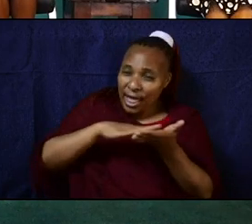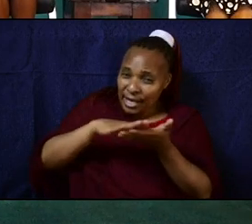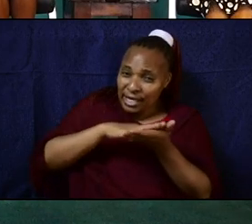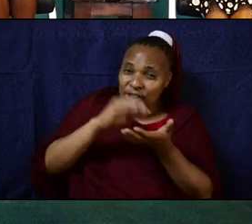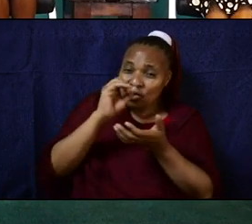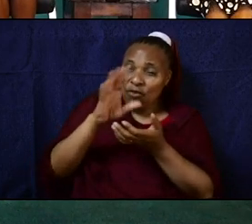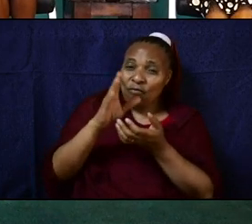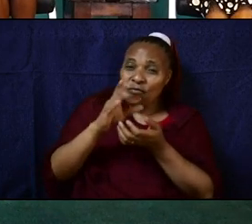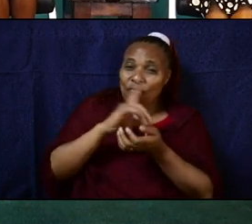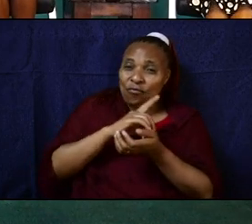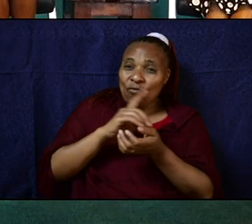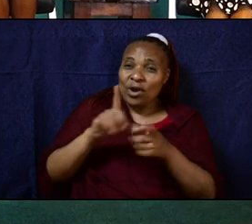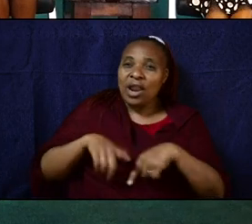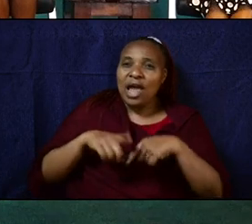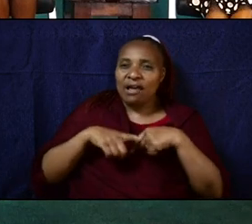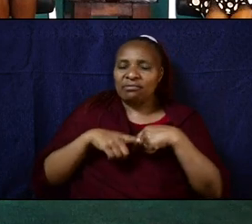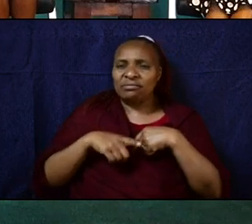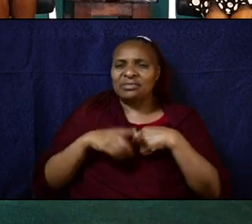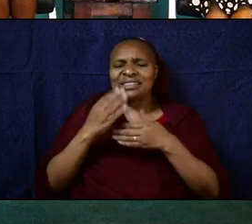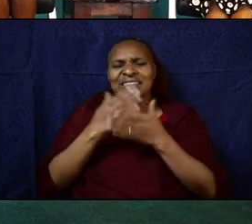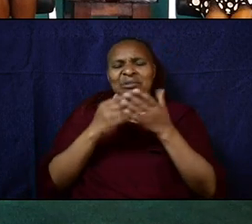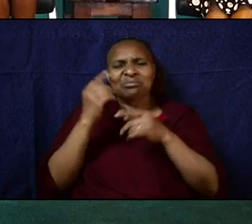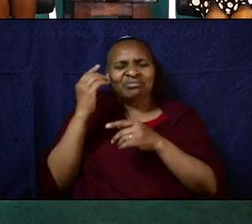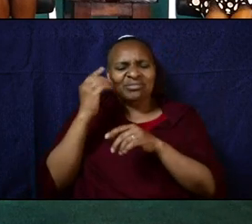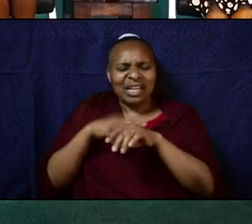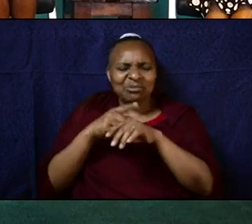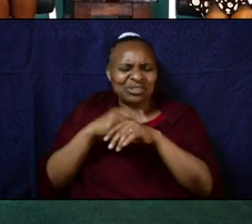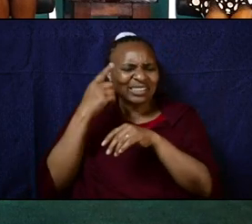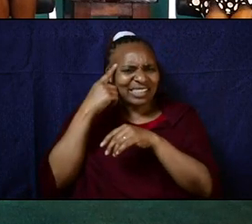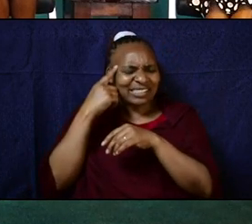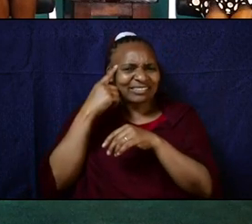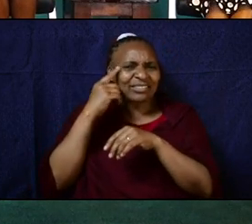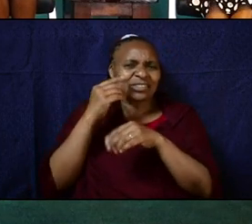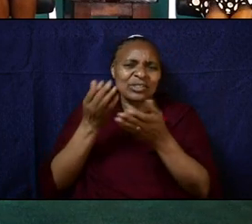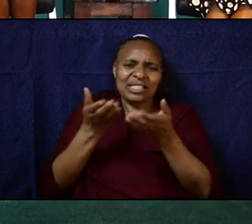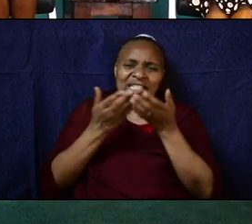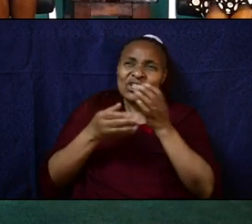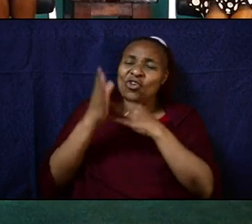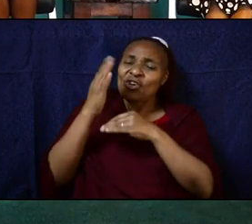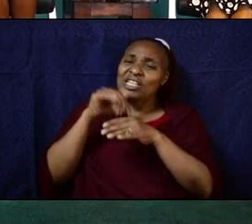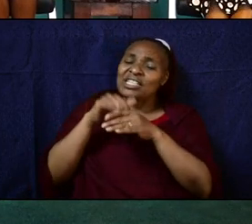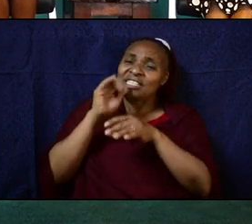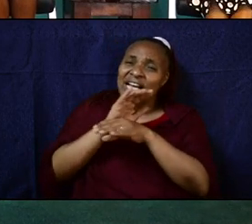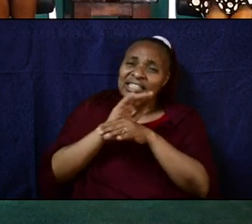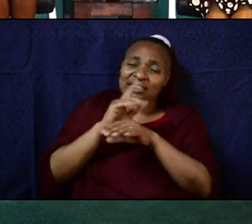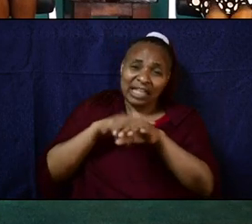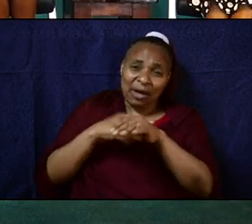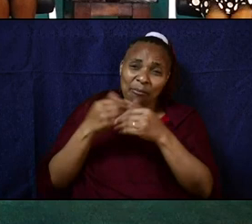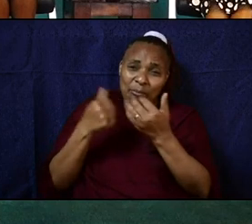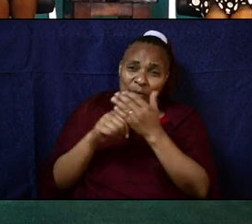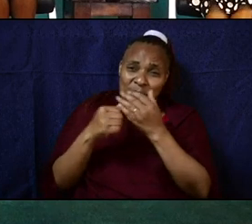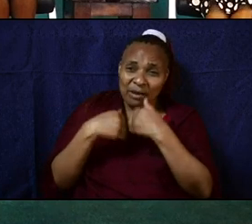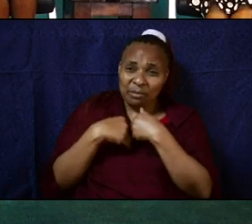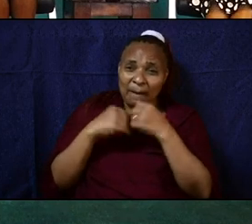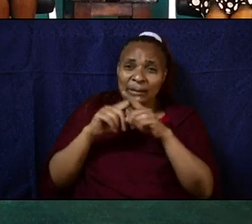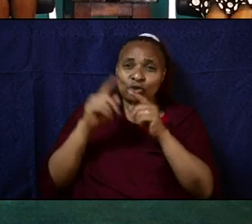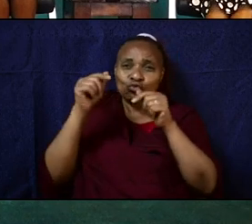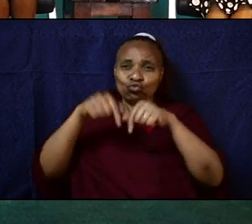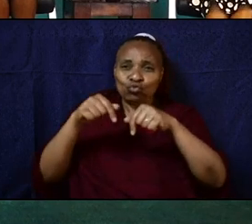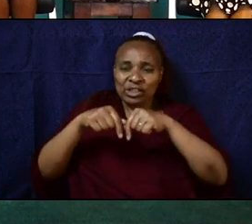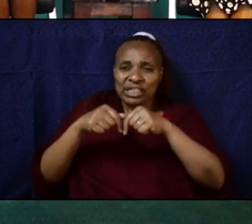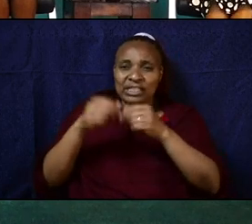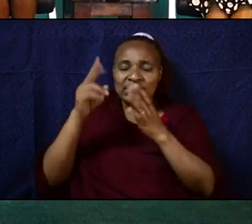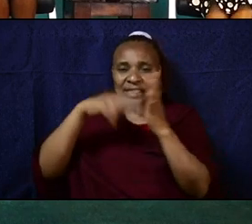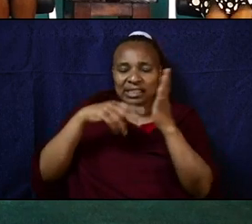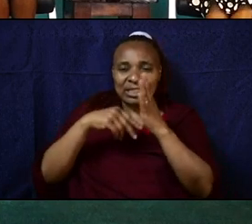You know, we sometimes think that we just meet God in church or when we have problems. But from today's reading,